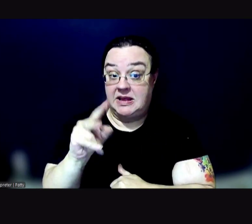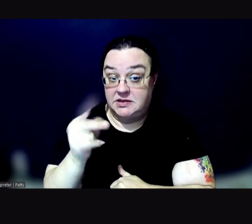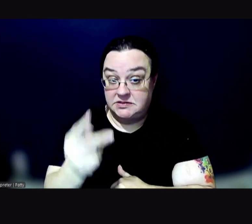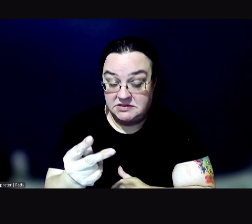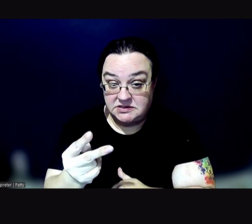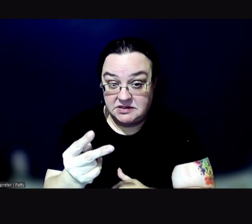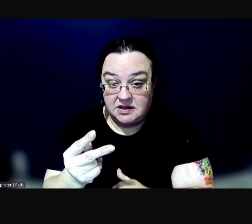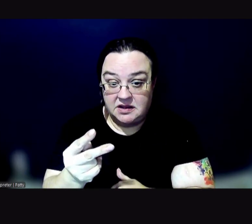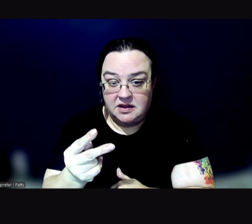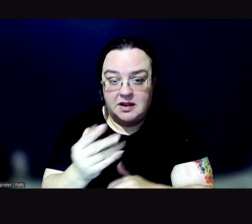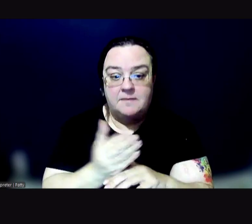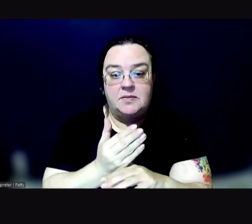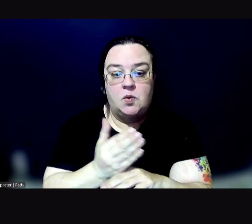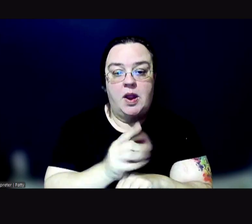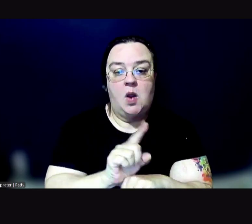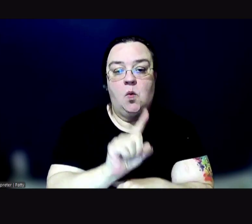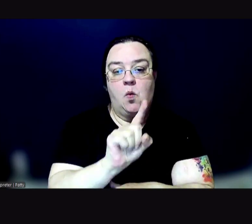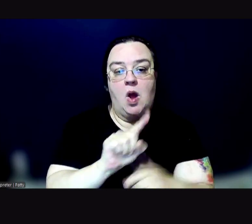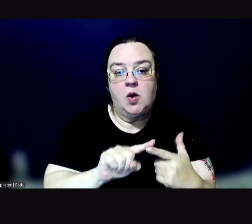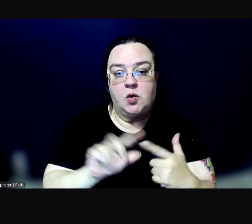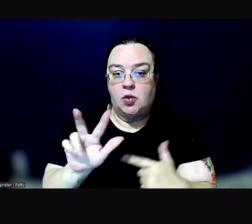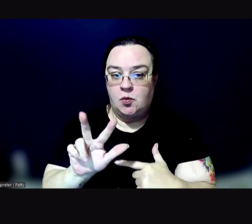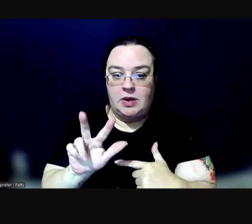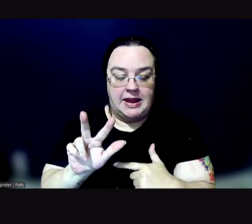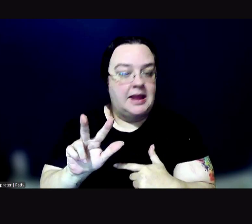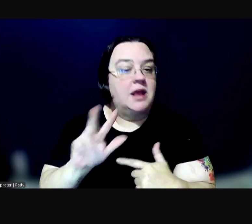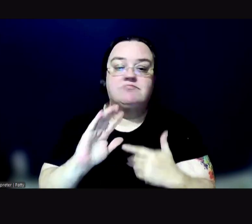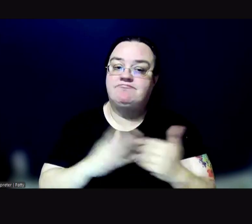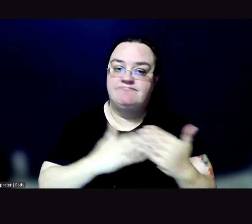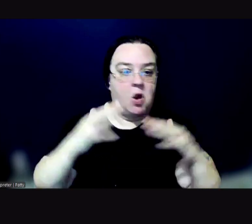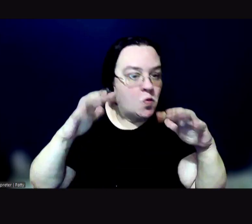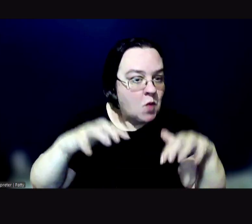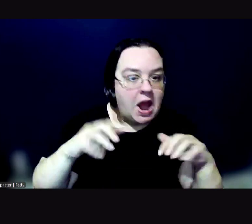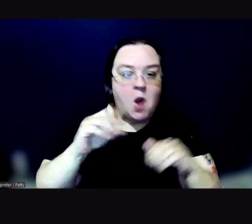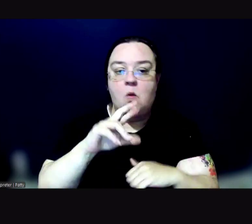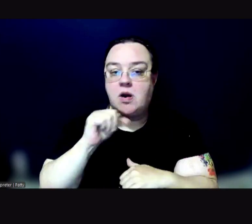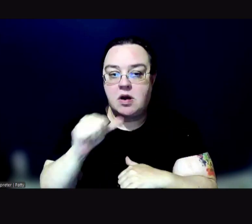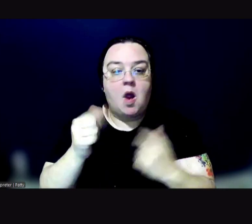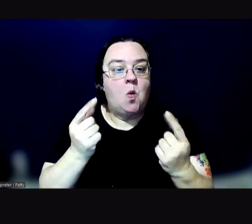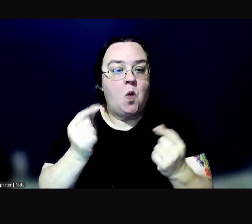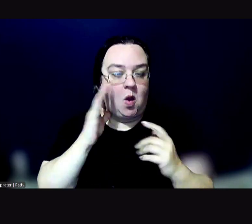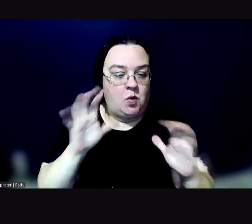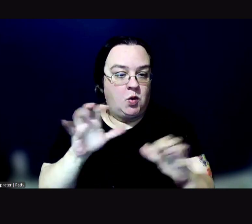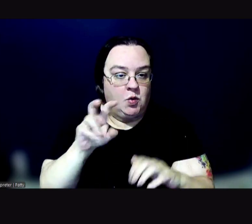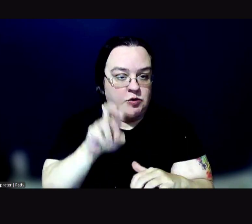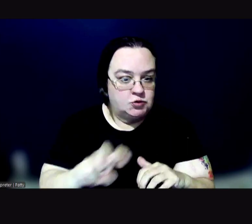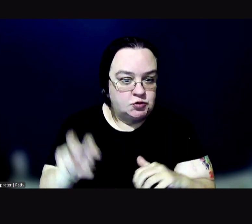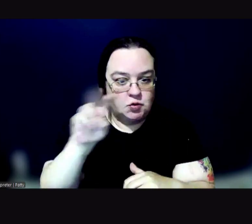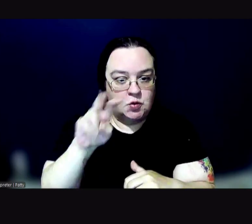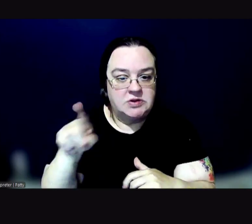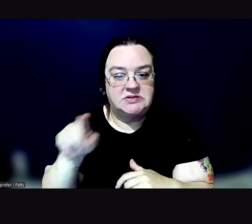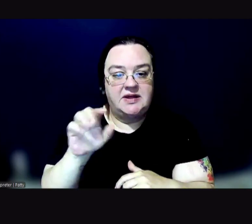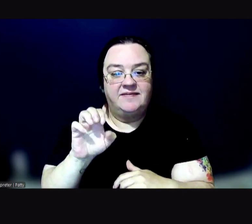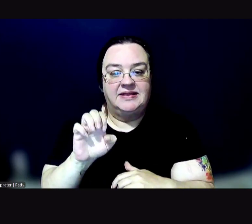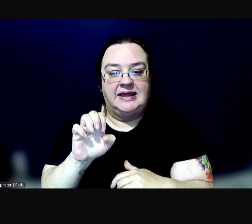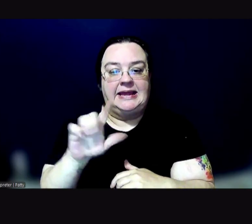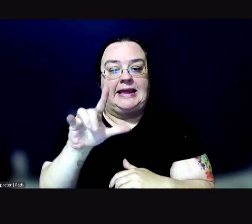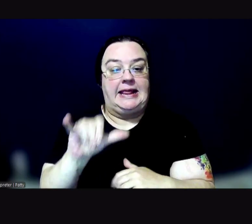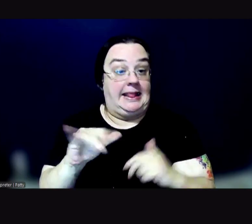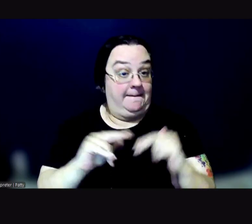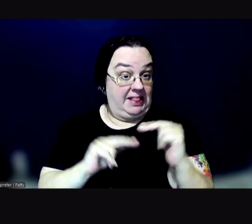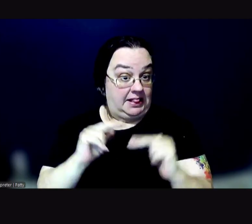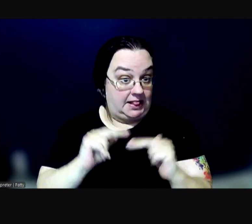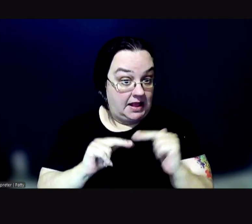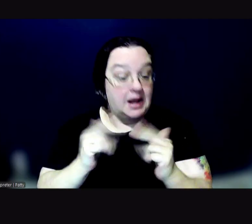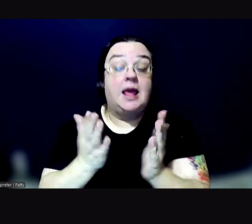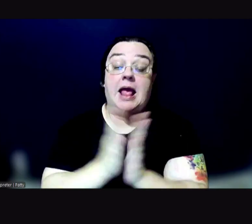between 1 and 3 p.m., rain or shine, we're going to be doing tours of the Ely building. So I would ask,